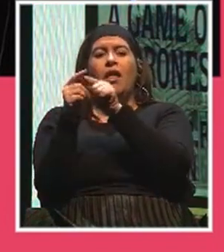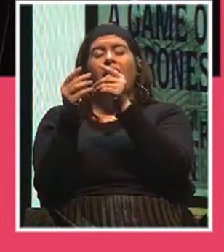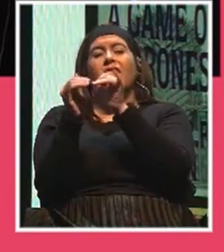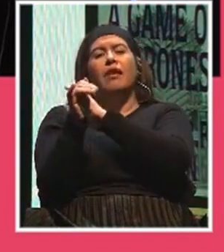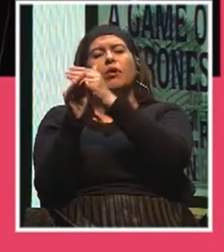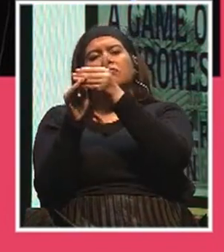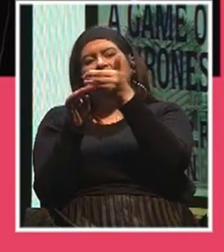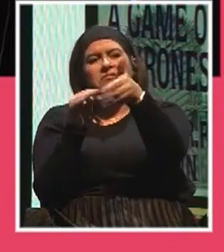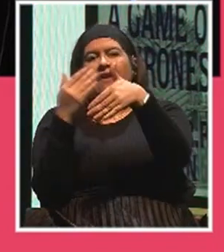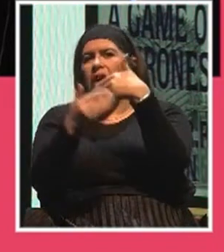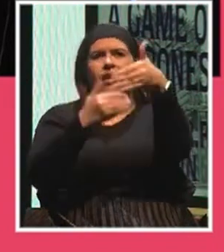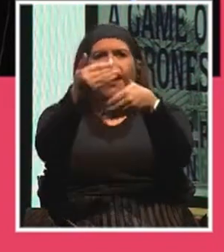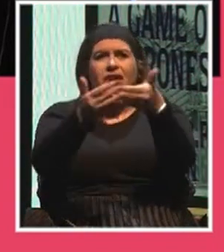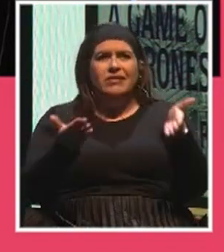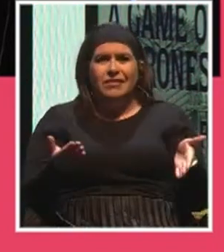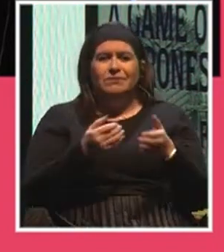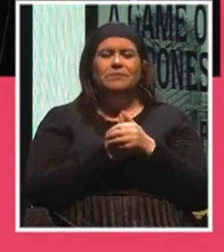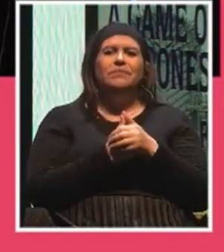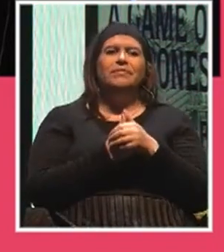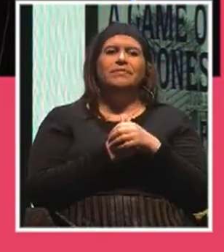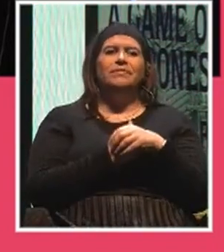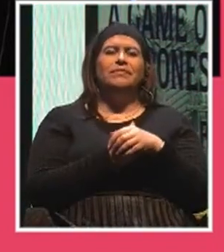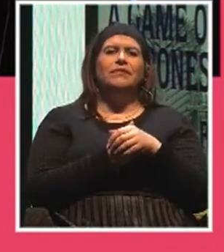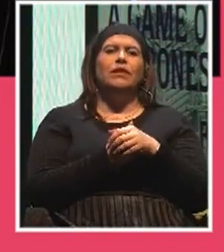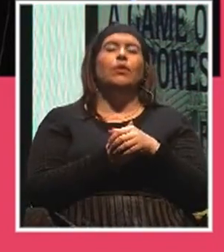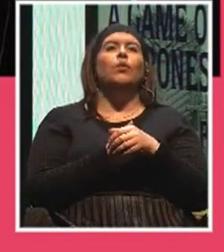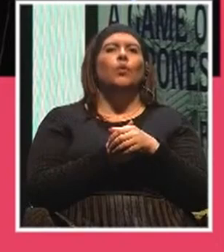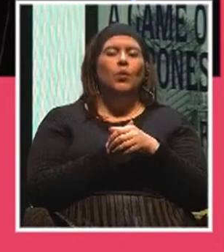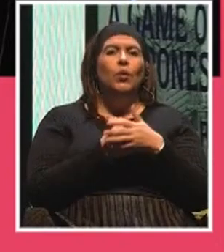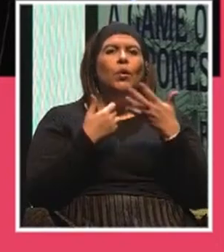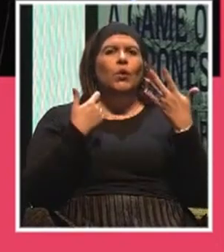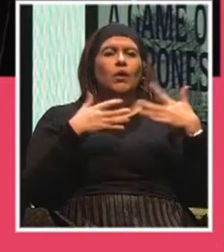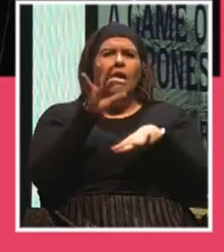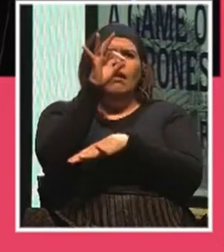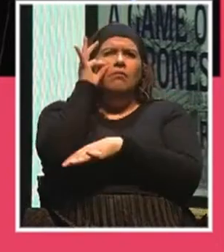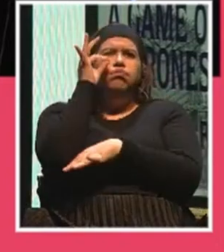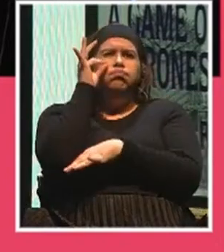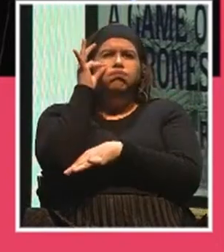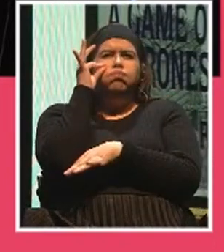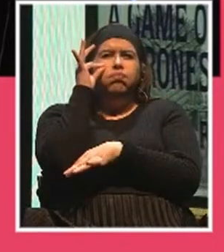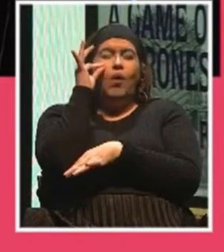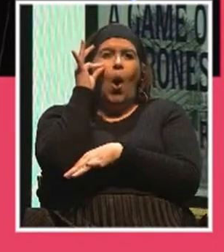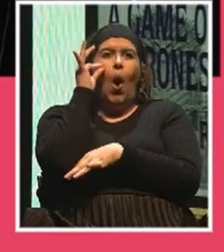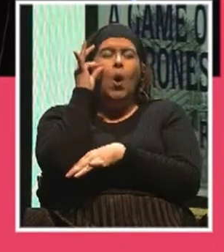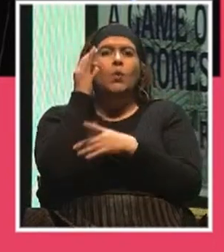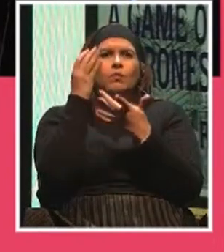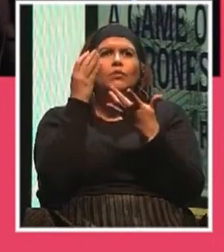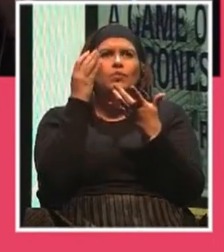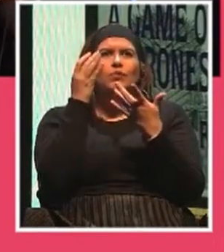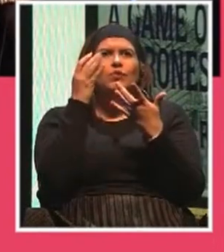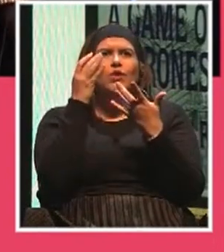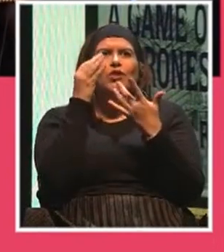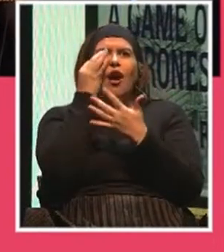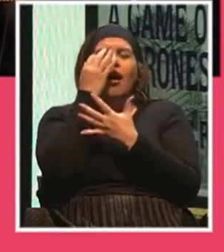was a huge built-in audience of people who were obsessed with the books.